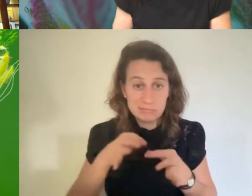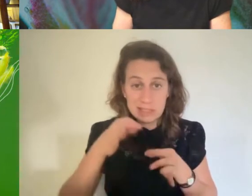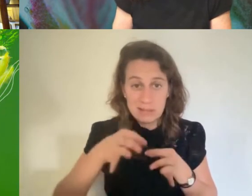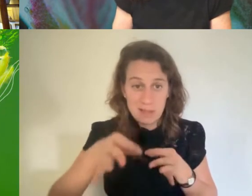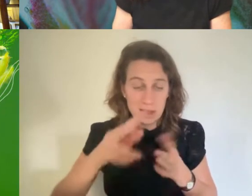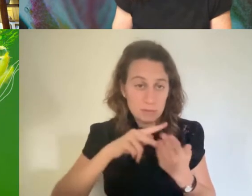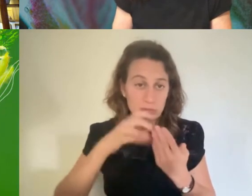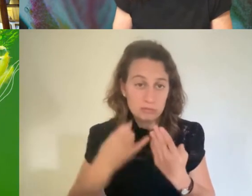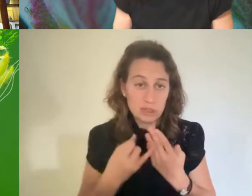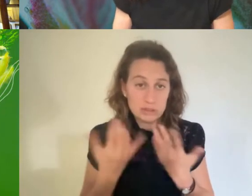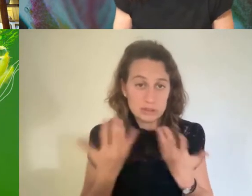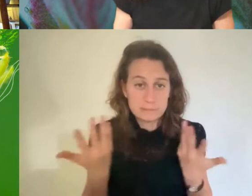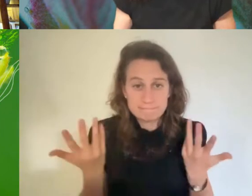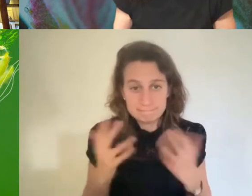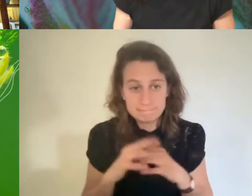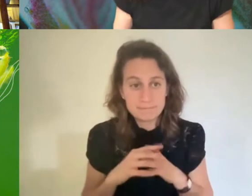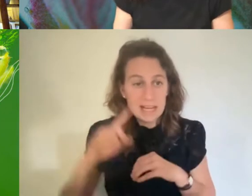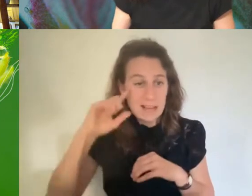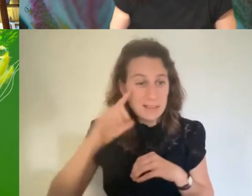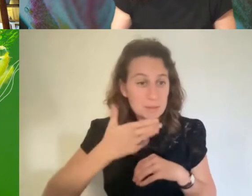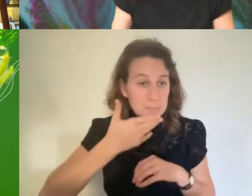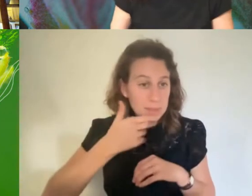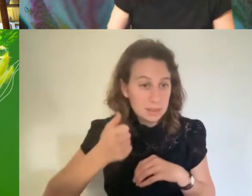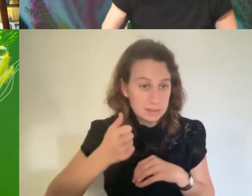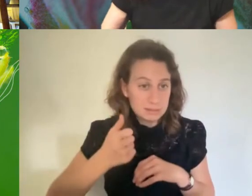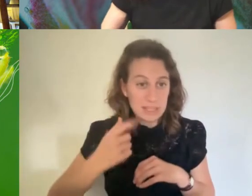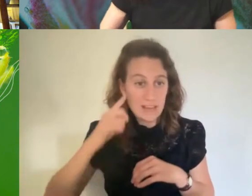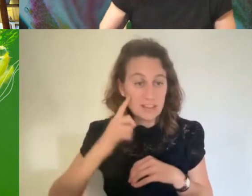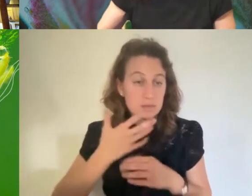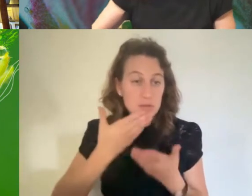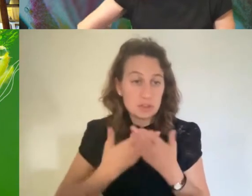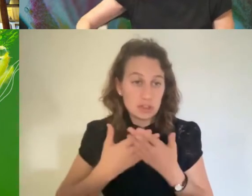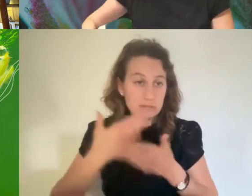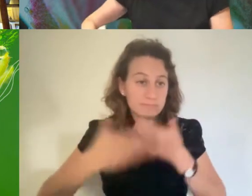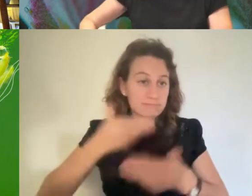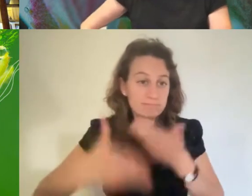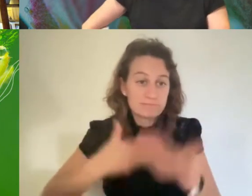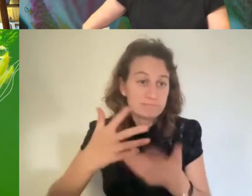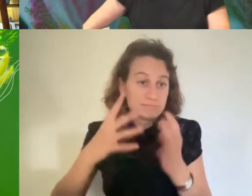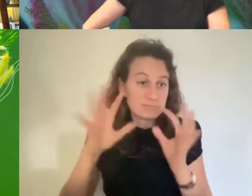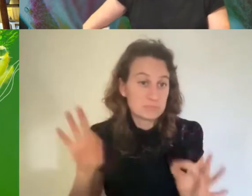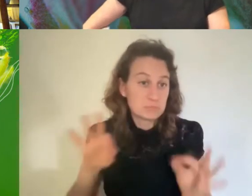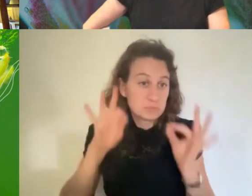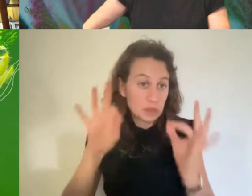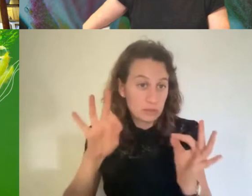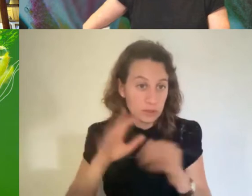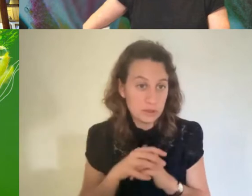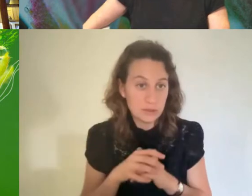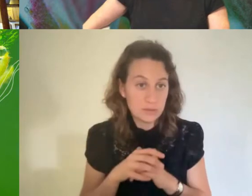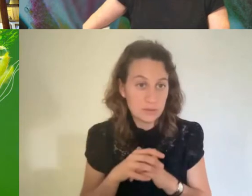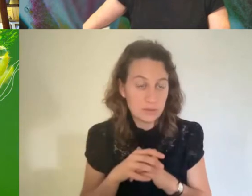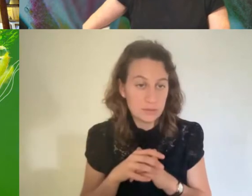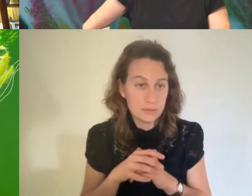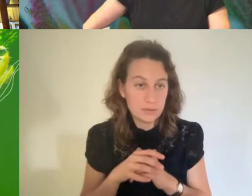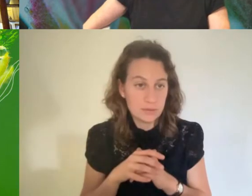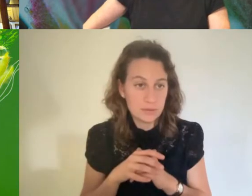project, I think for the best part, it all played out perfectly, just because